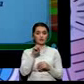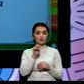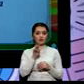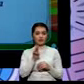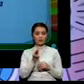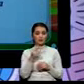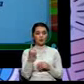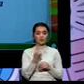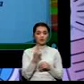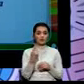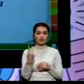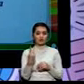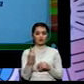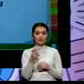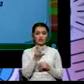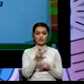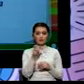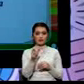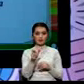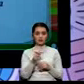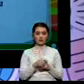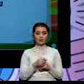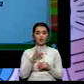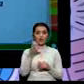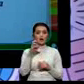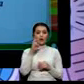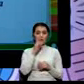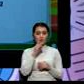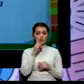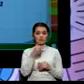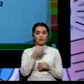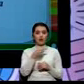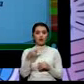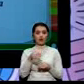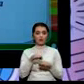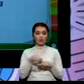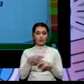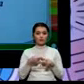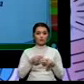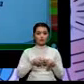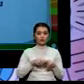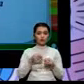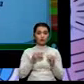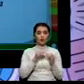benzindan birinchi va ikkinchi sisternadagi benzinni ayirib olamiz. Buning uchun